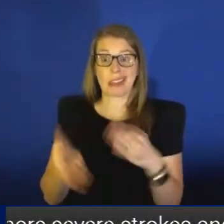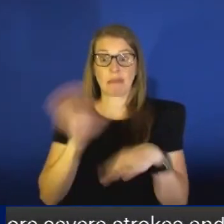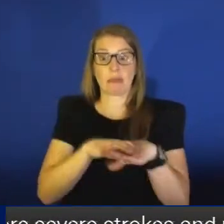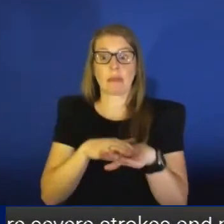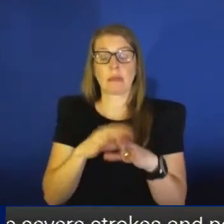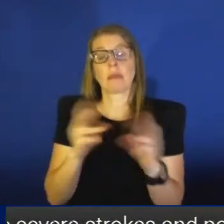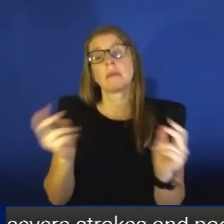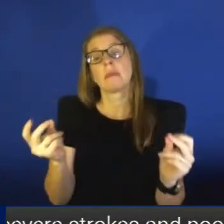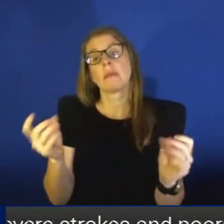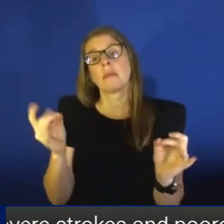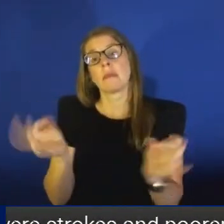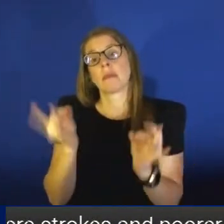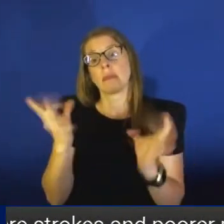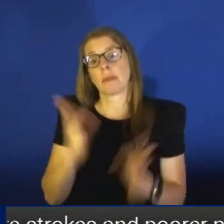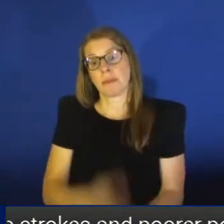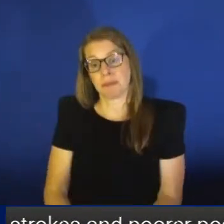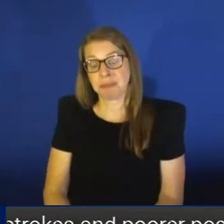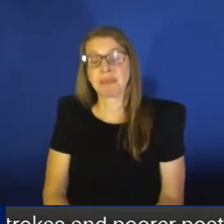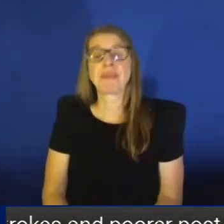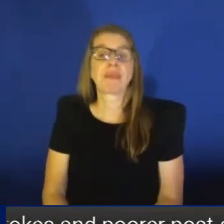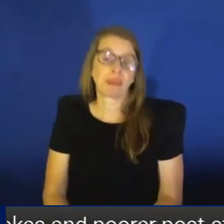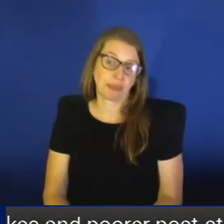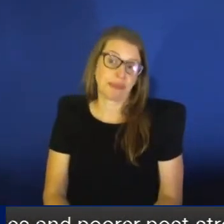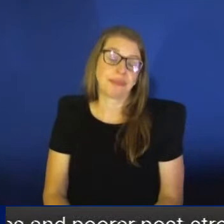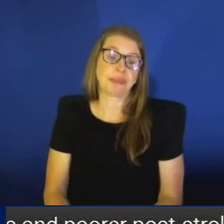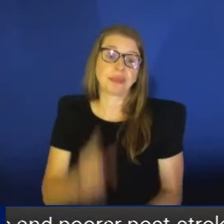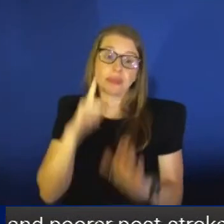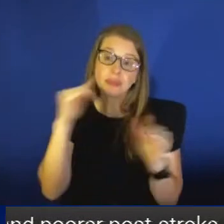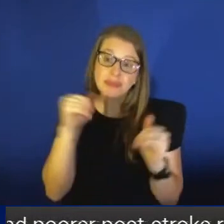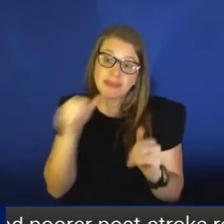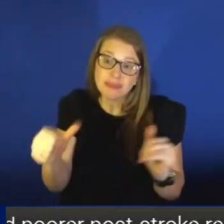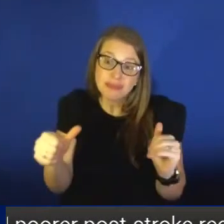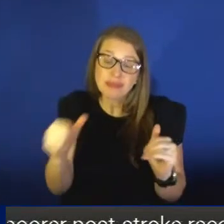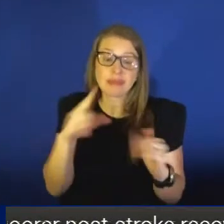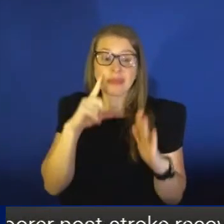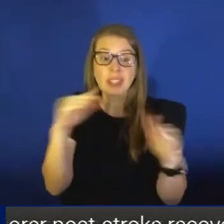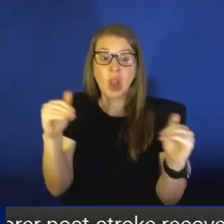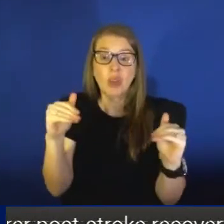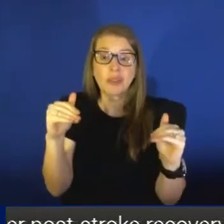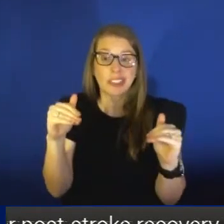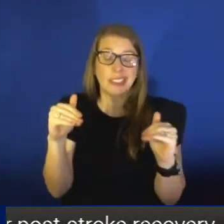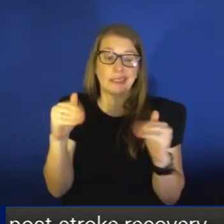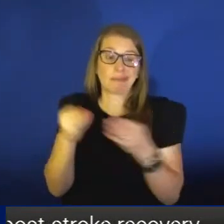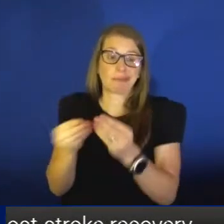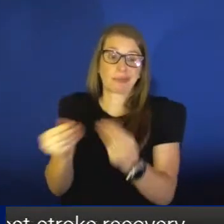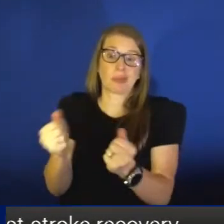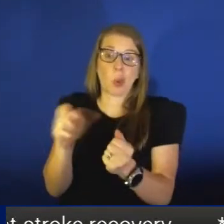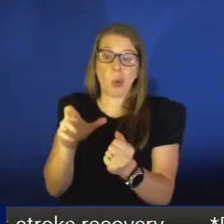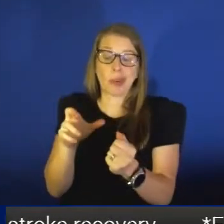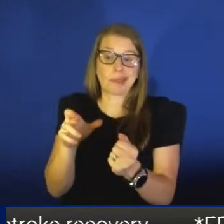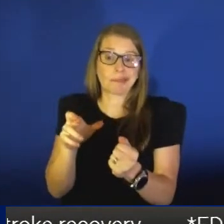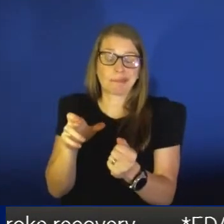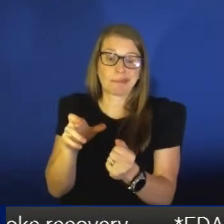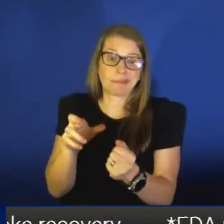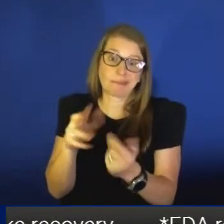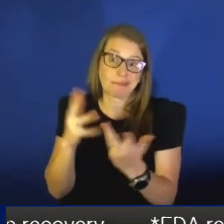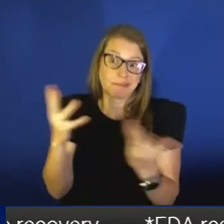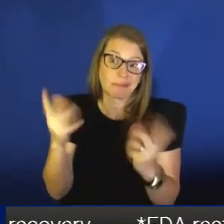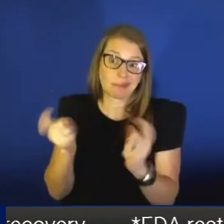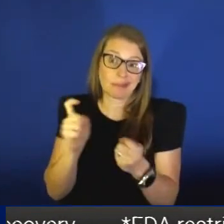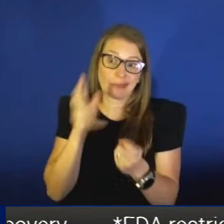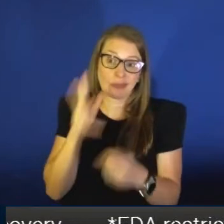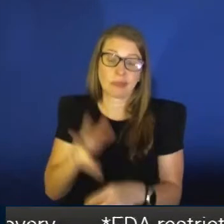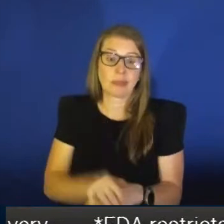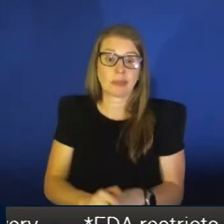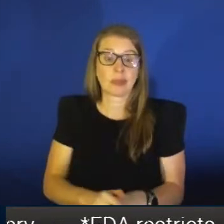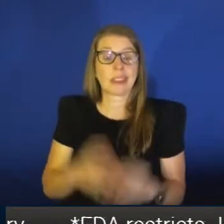it could be a bumpy ride a little in the summer. Hopefully not. Hopefully it'll be mitigated, but be ready. Today kicks